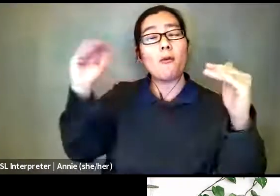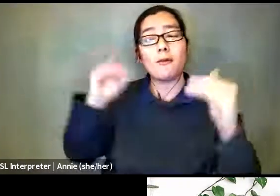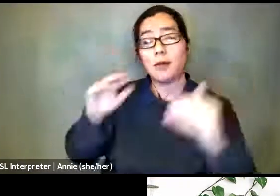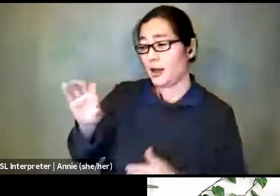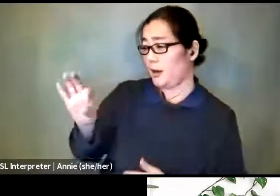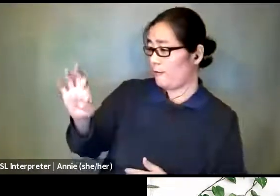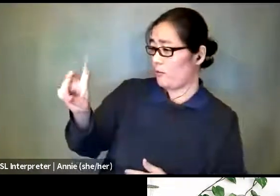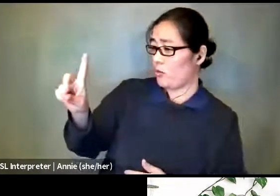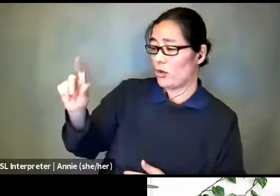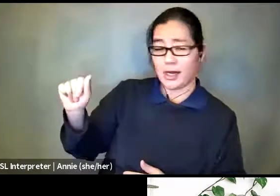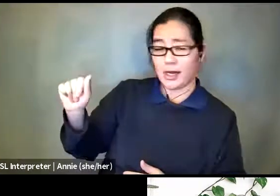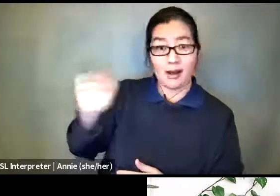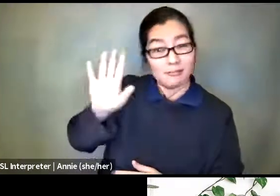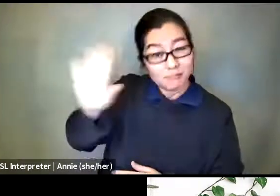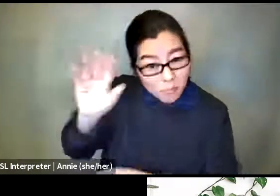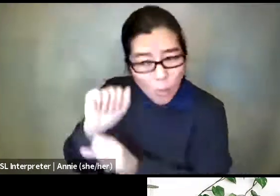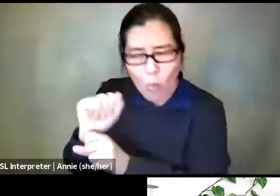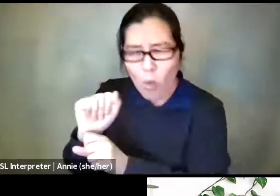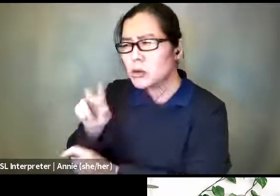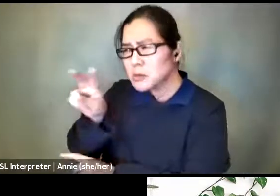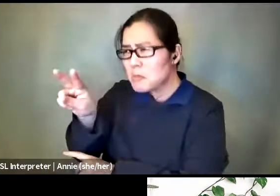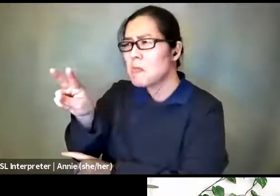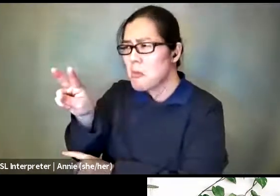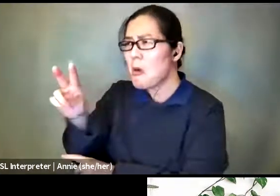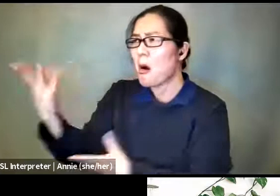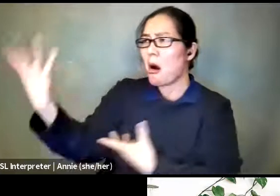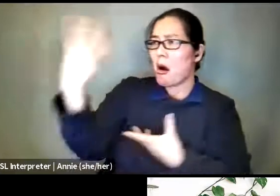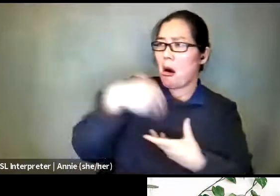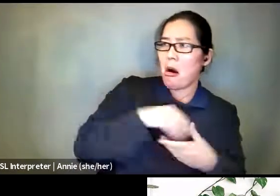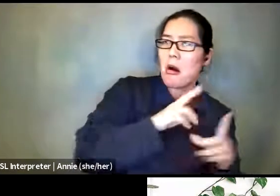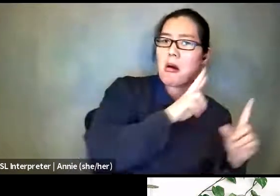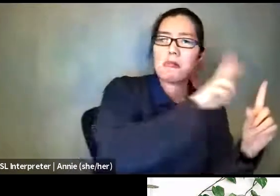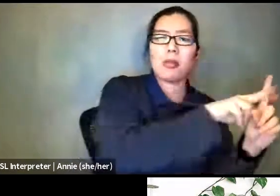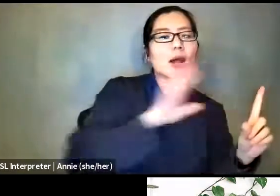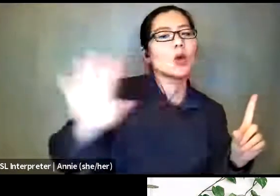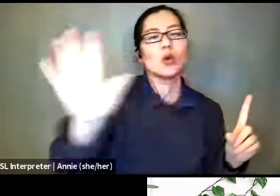into your own work around allyship and advocacy.